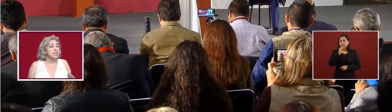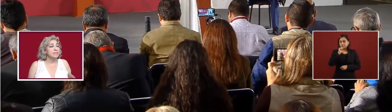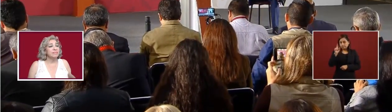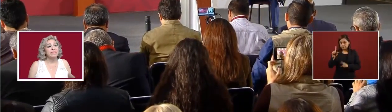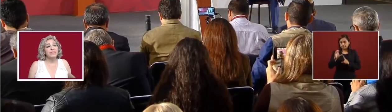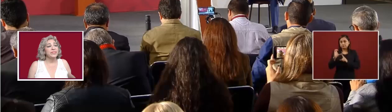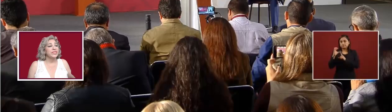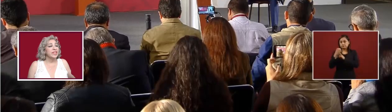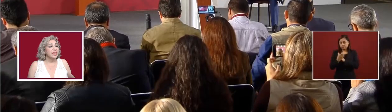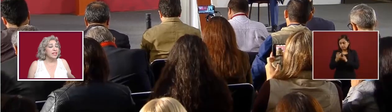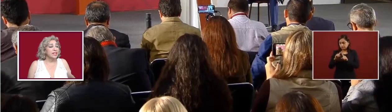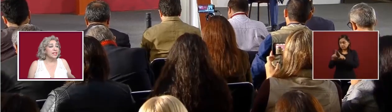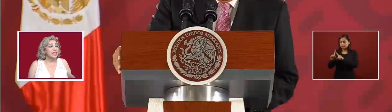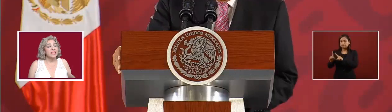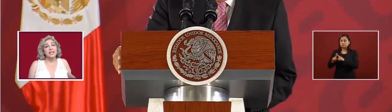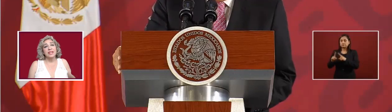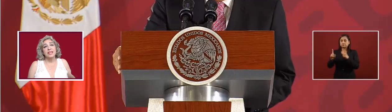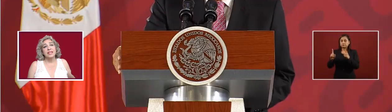commission.